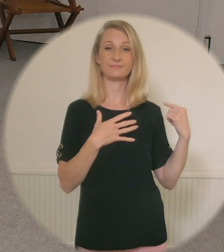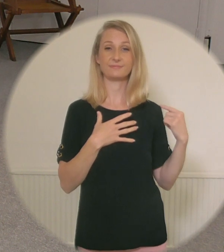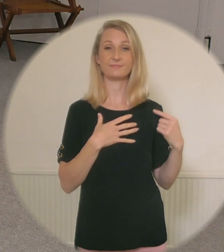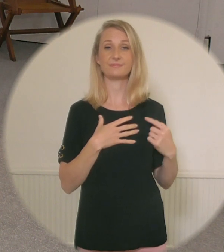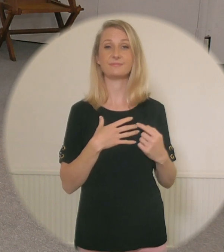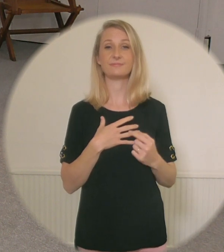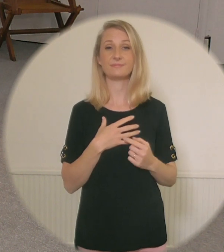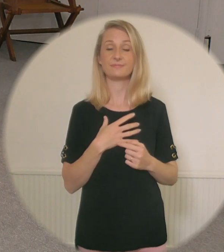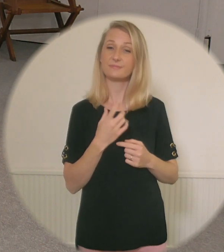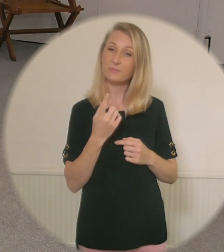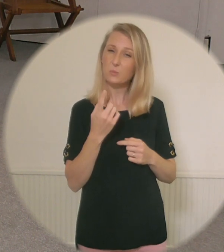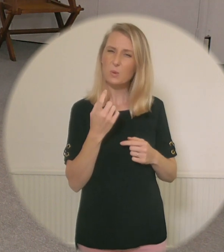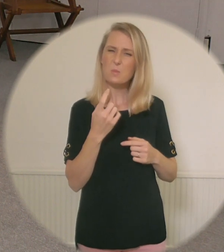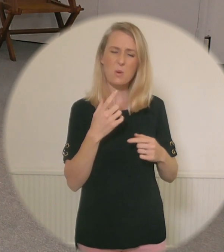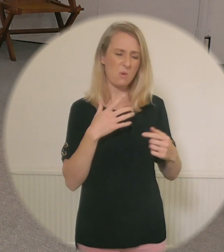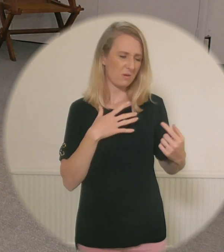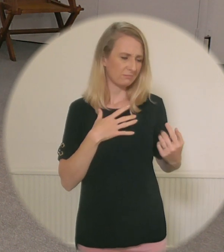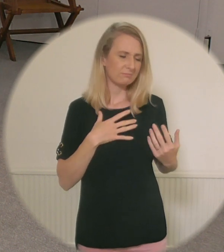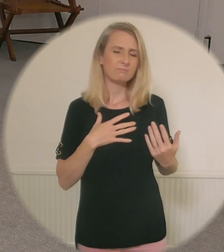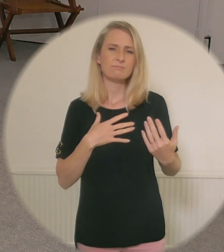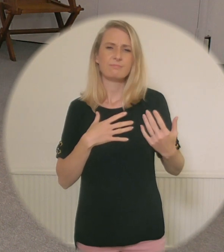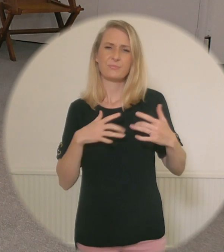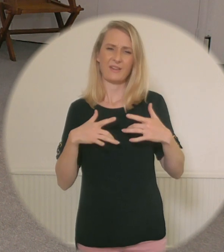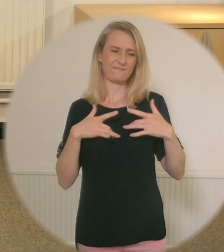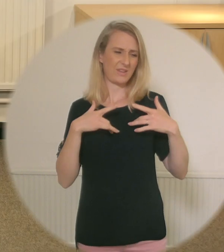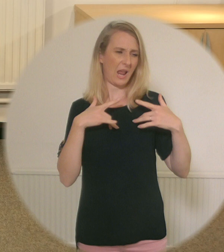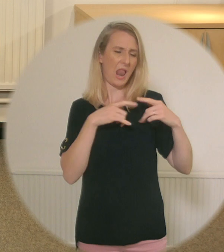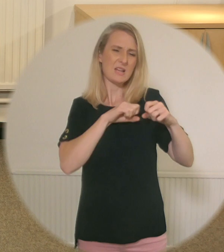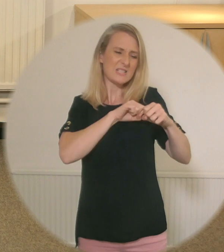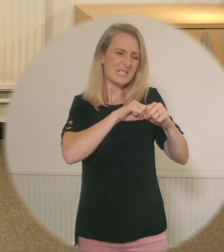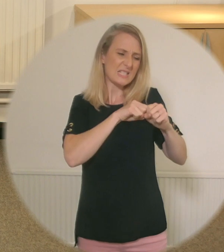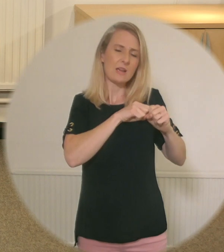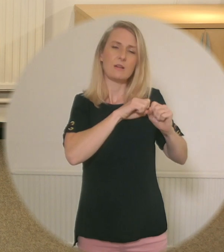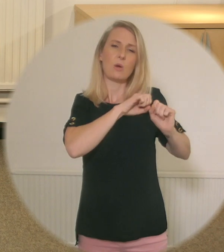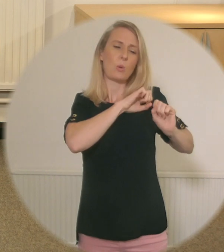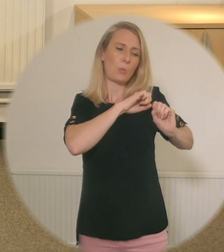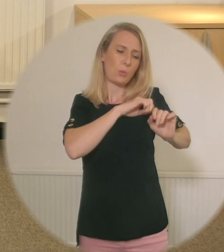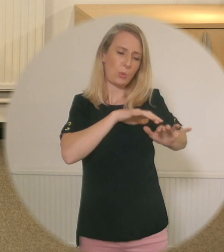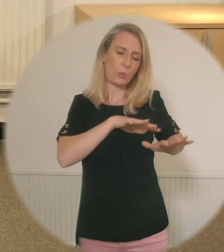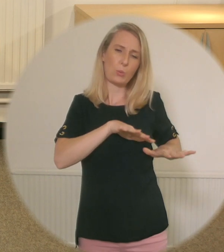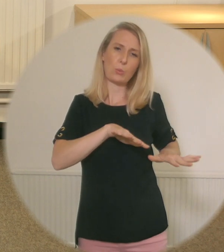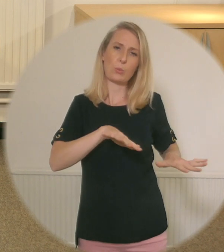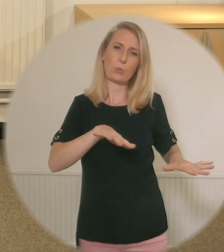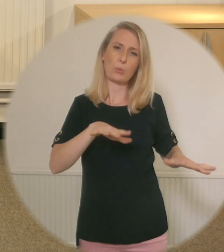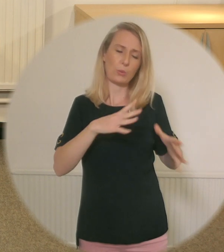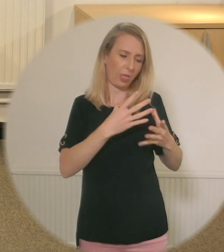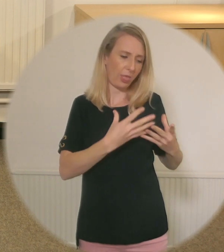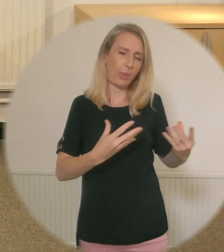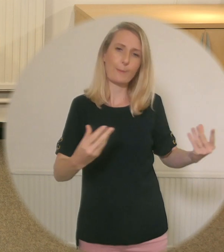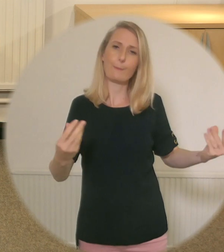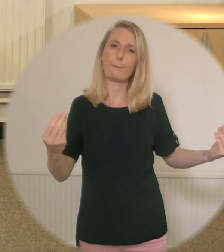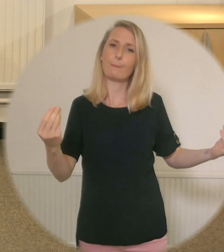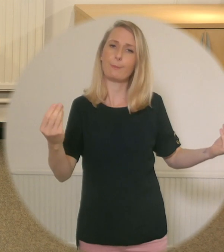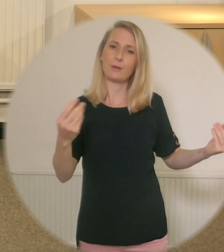And again, feel as if you're squeezing out any tightness, any tension or discomfort in your body,